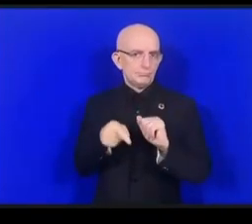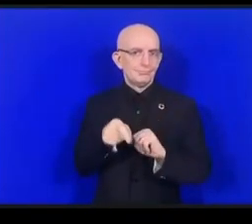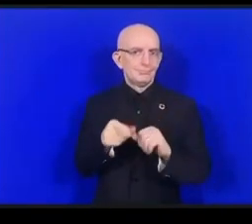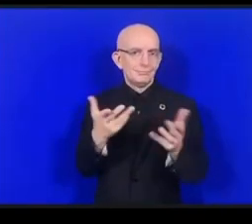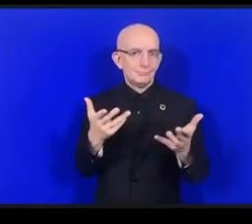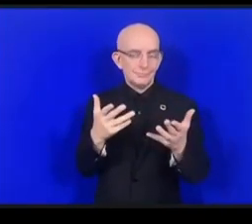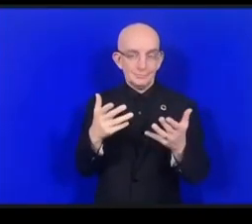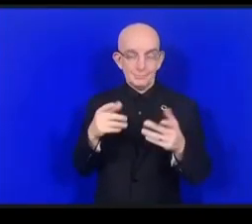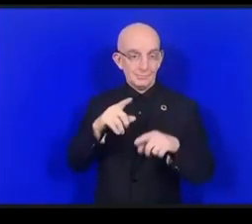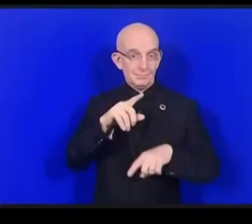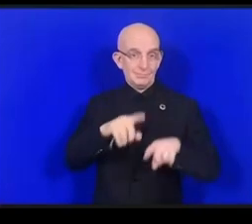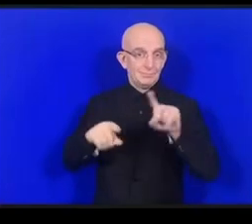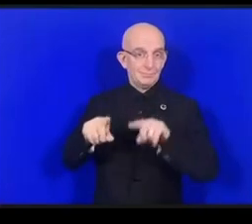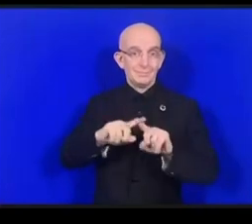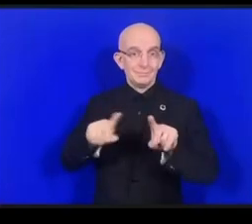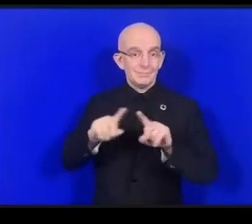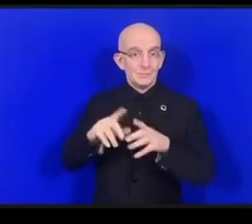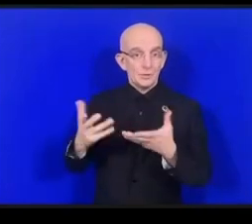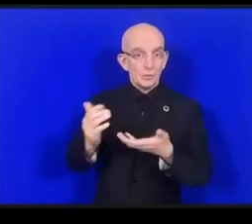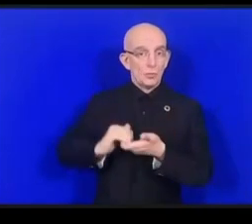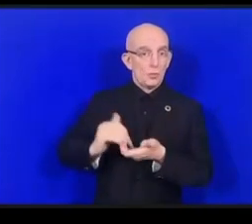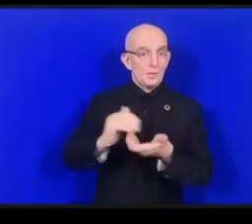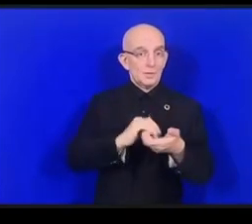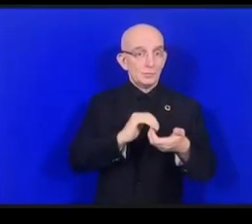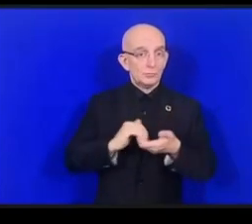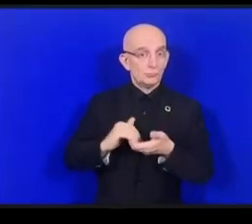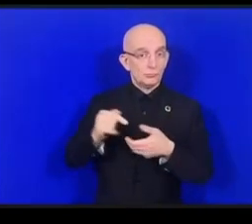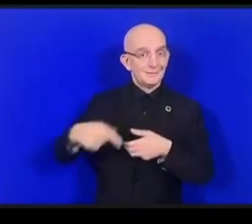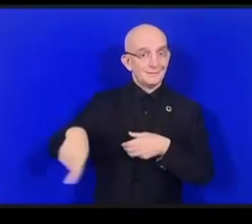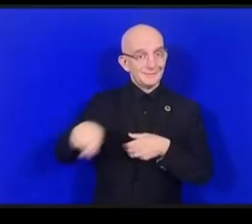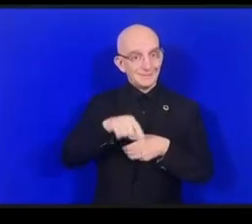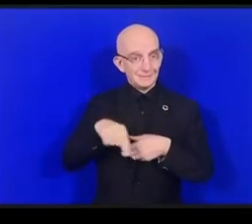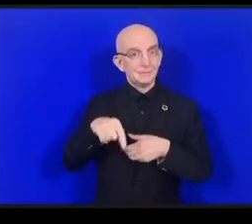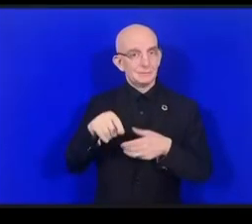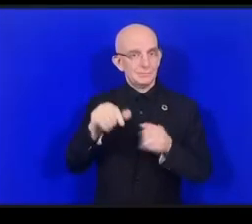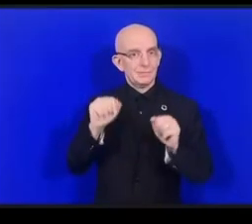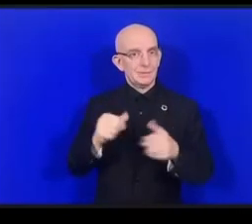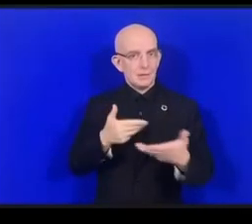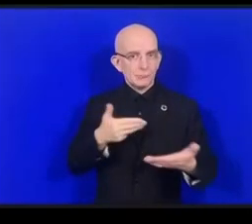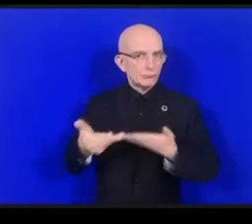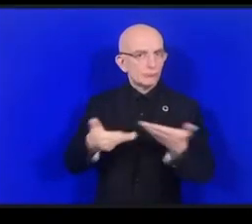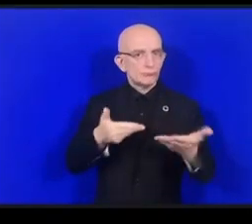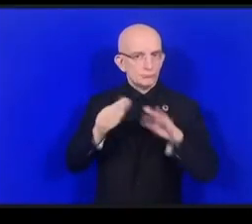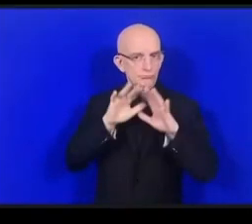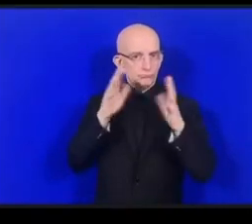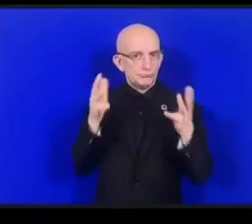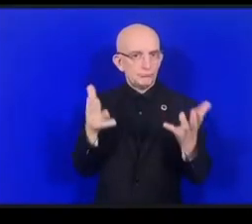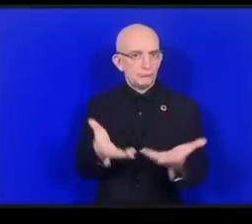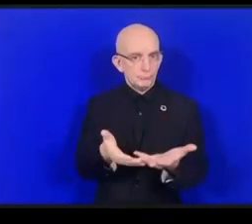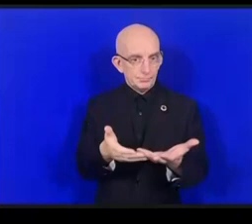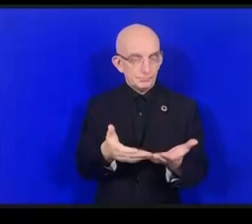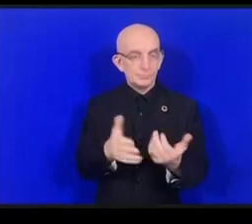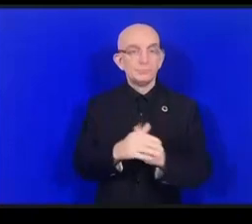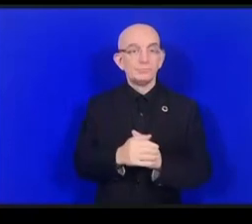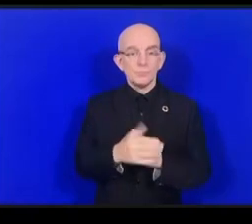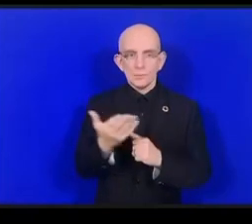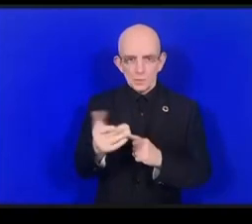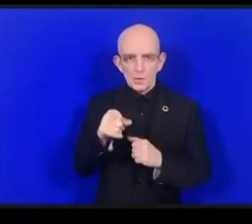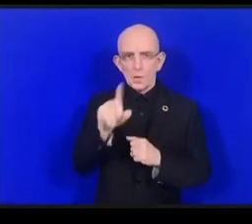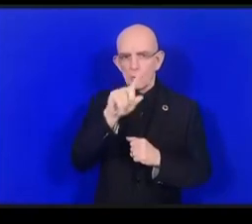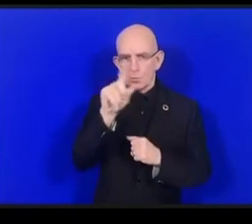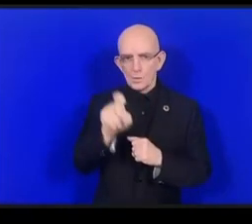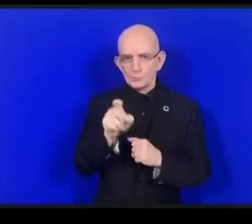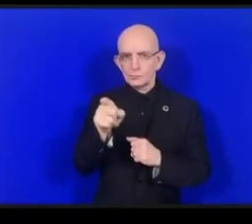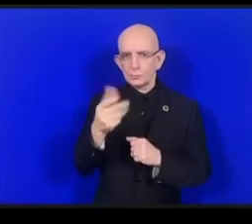specifically, you know, I'm going to sort of, since I'm first here, I'm going to start with the premise that education is a human right. So when you